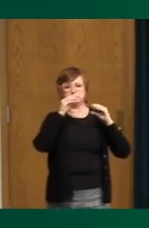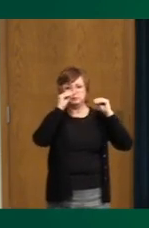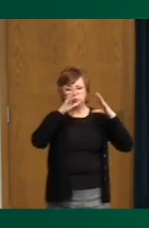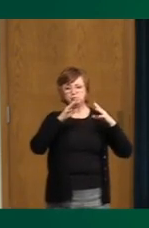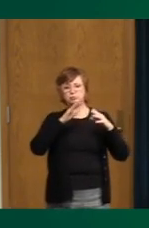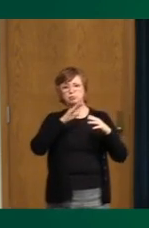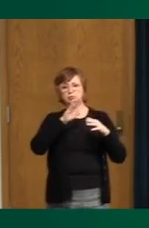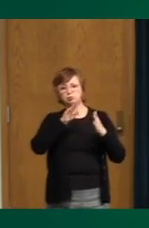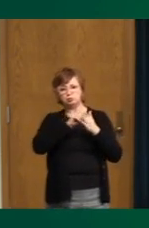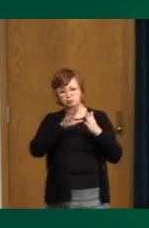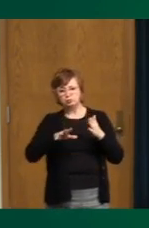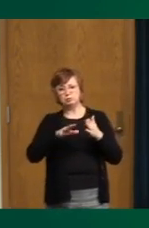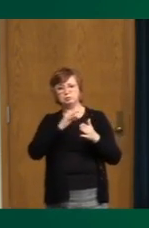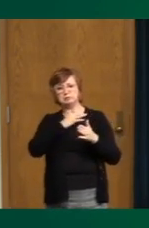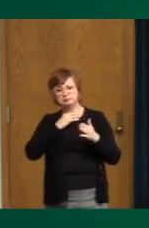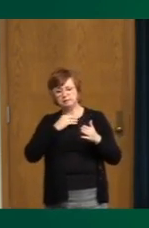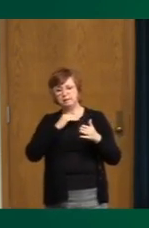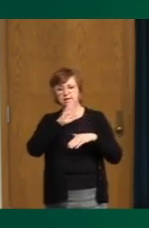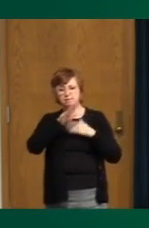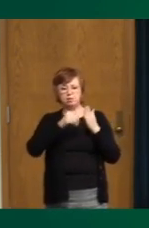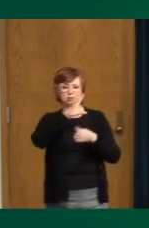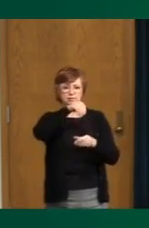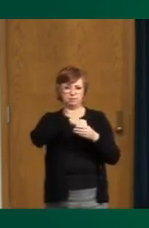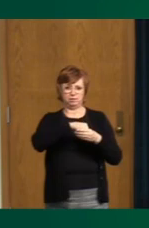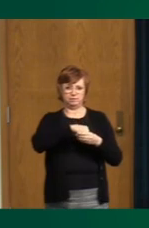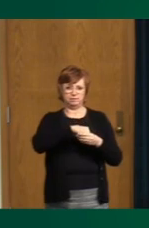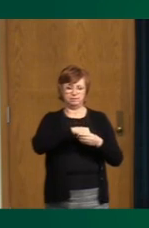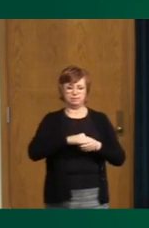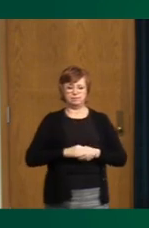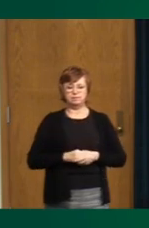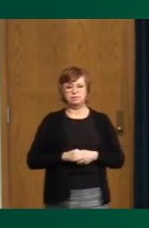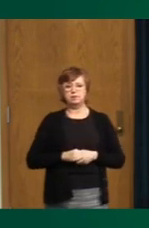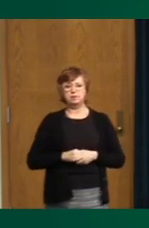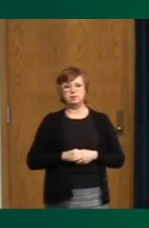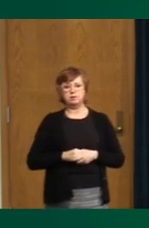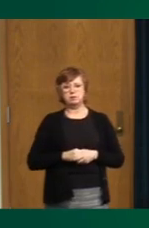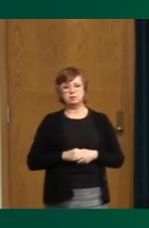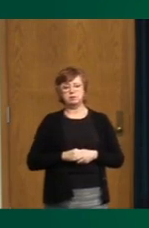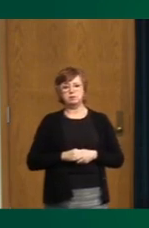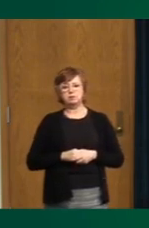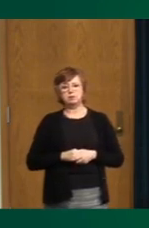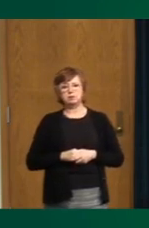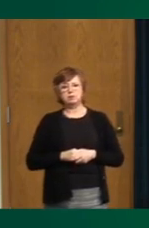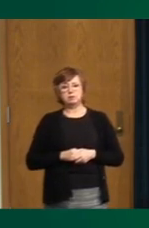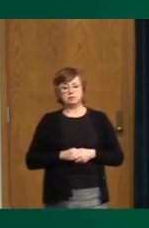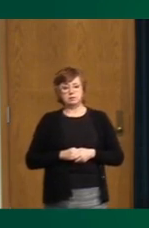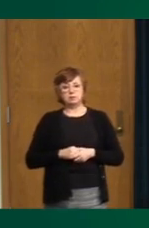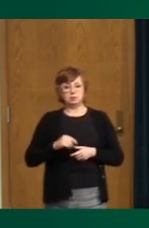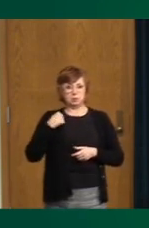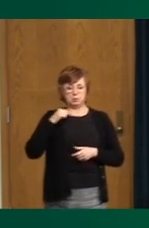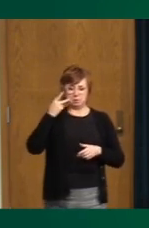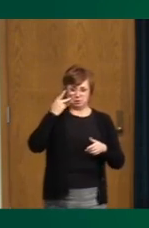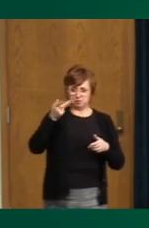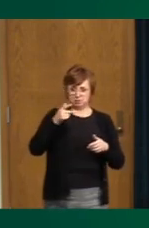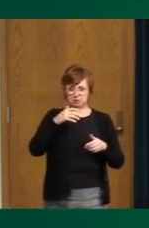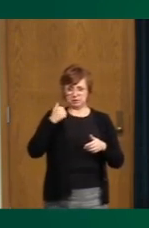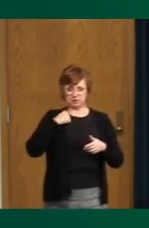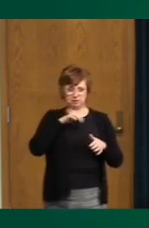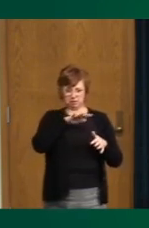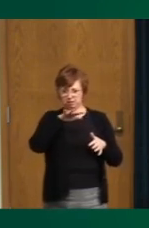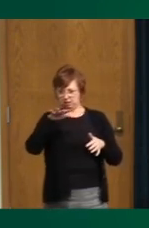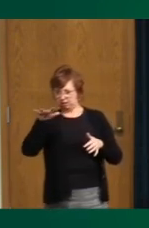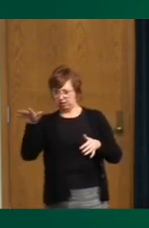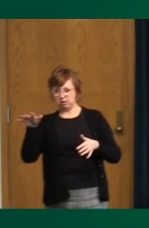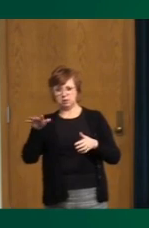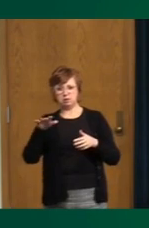that we are watching very closely. But I think throughout Canada and other jurisdictions, even when case numbers go